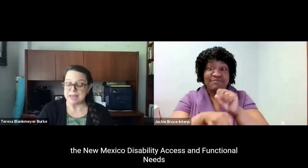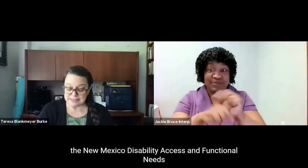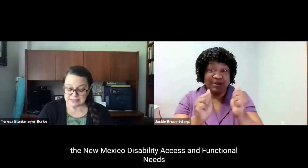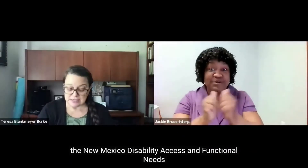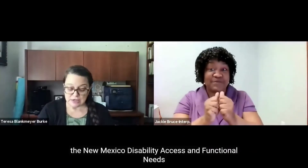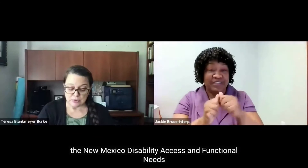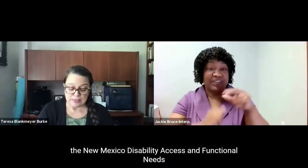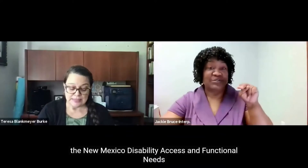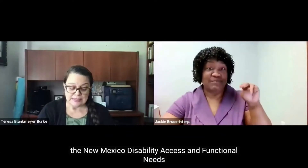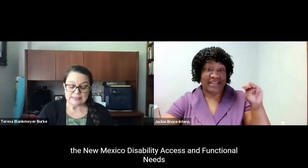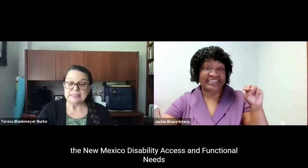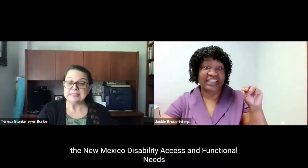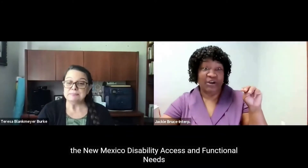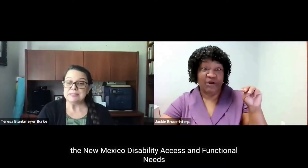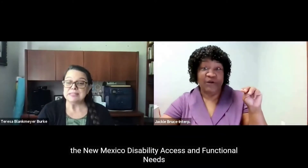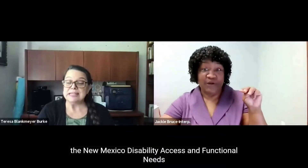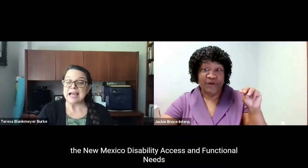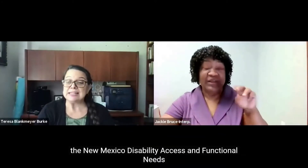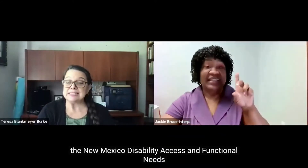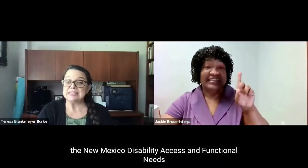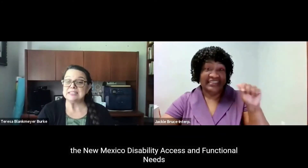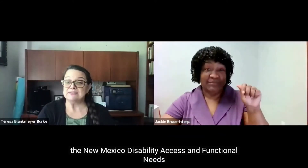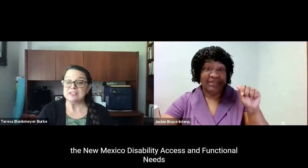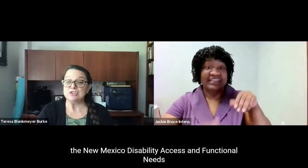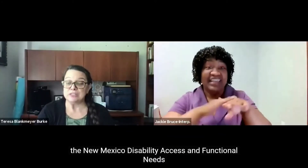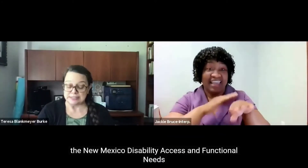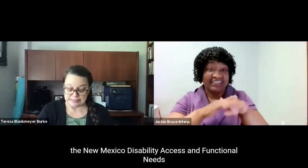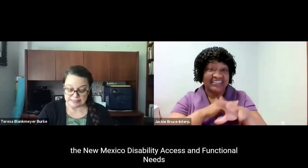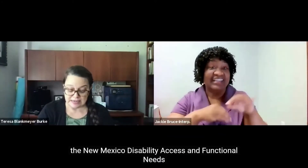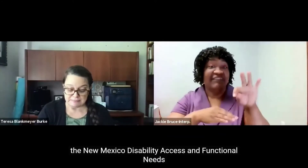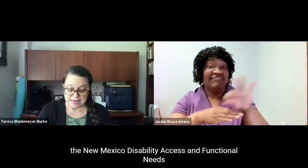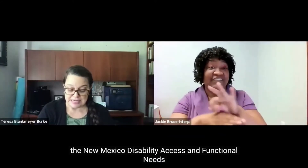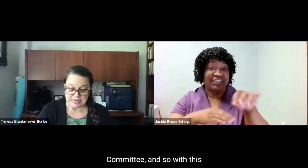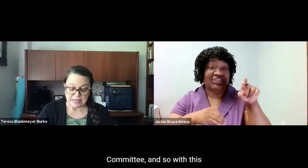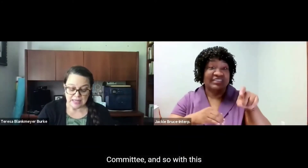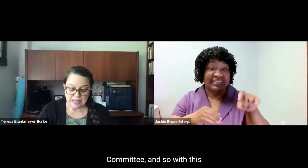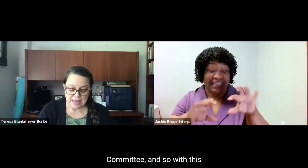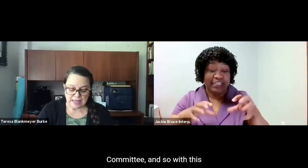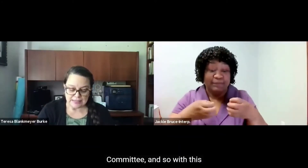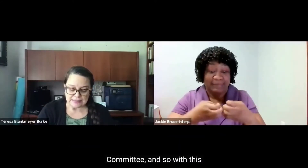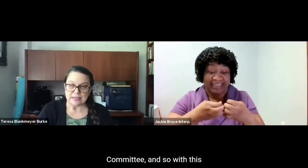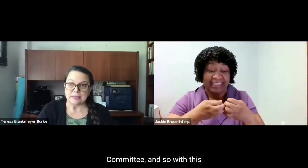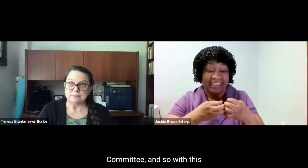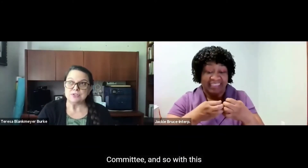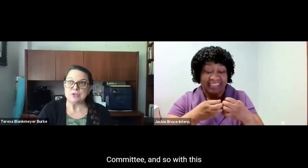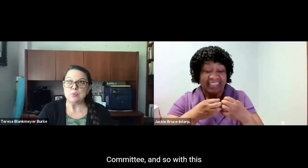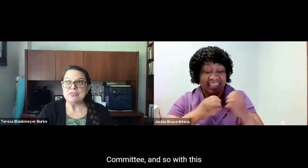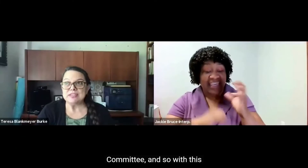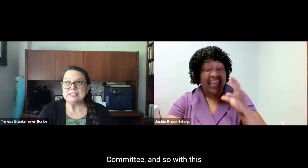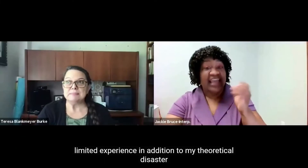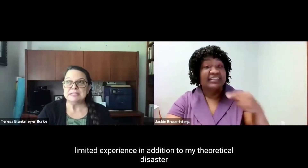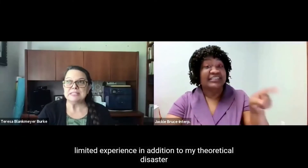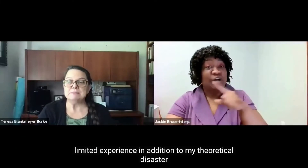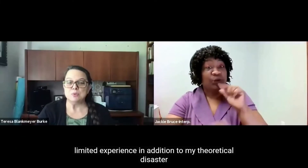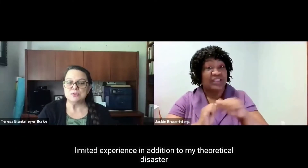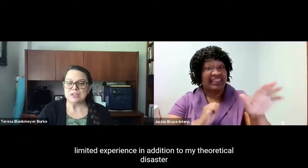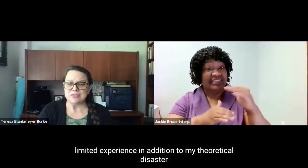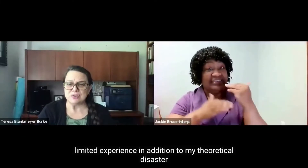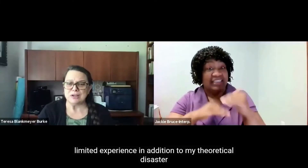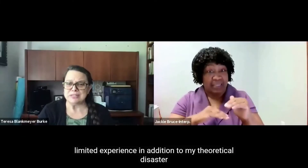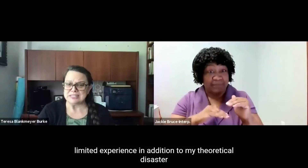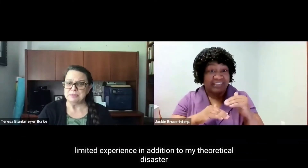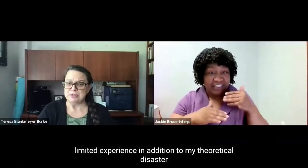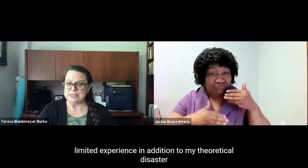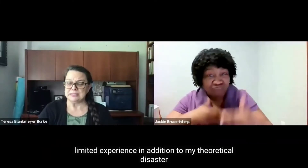New Mexico Disability Access and Functional Needs Committee. And so with this limited boots